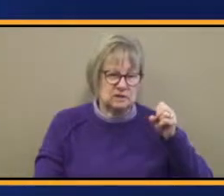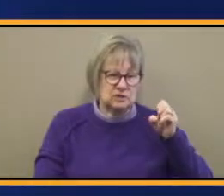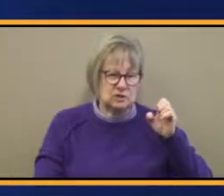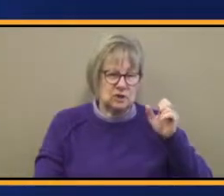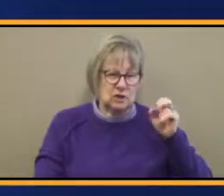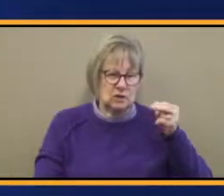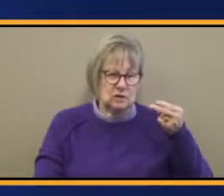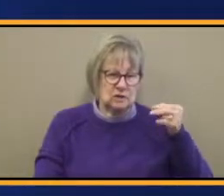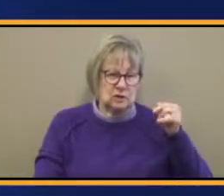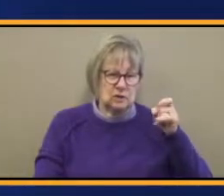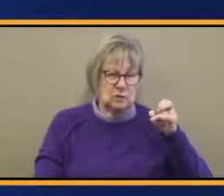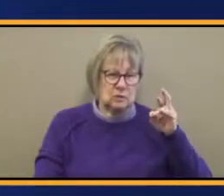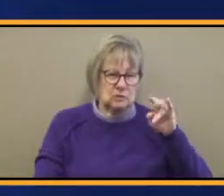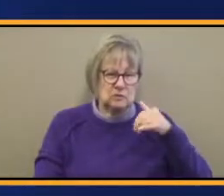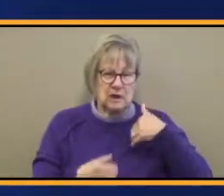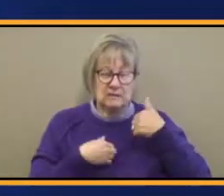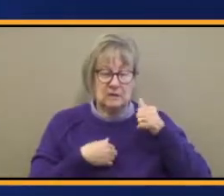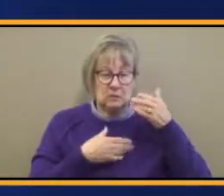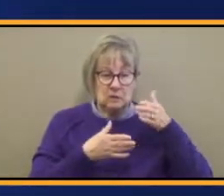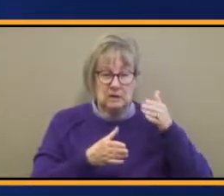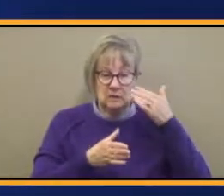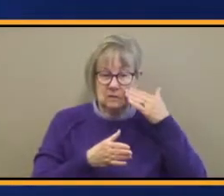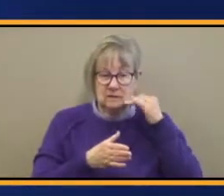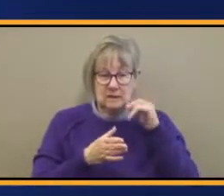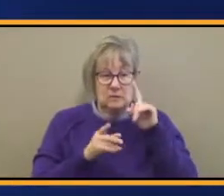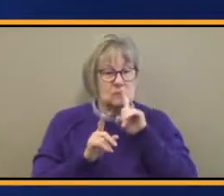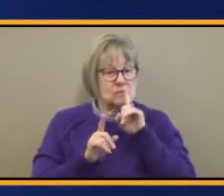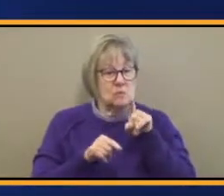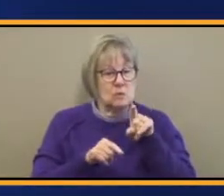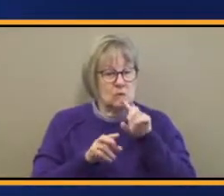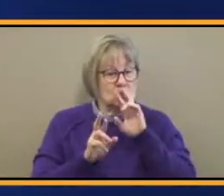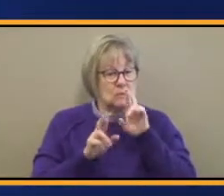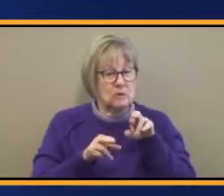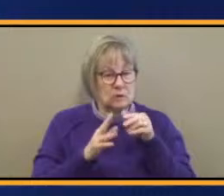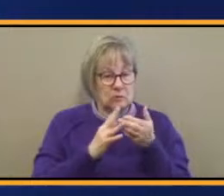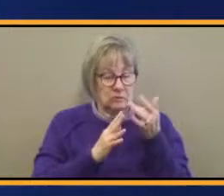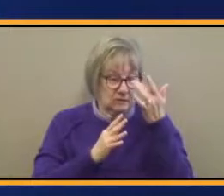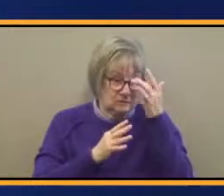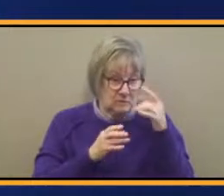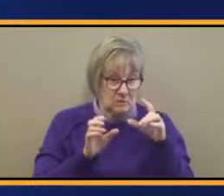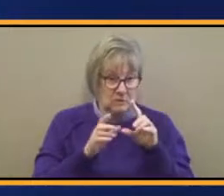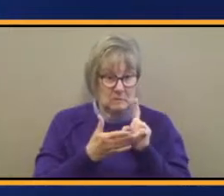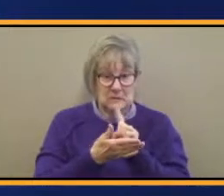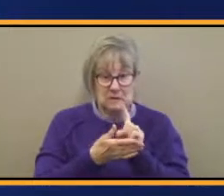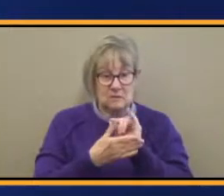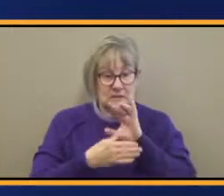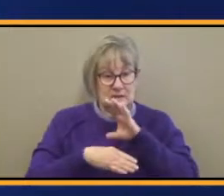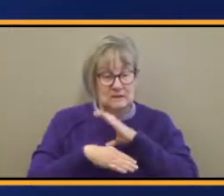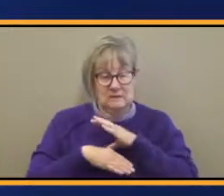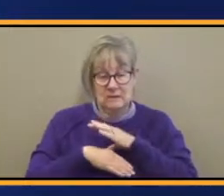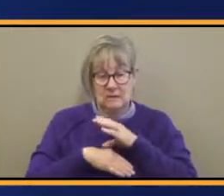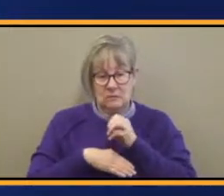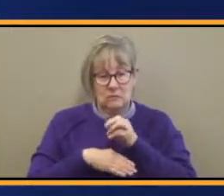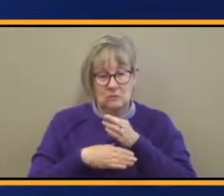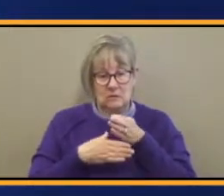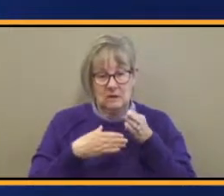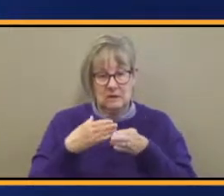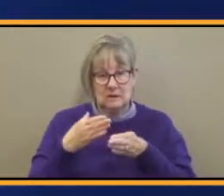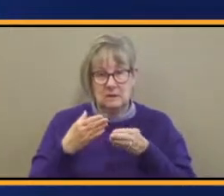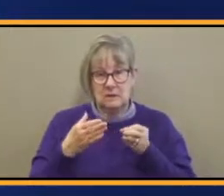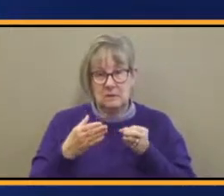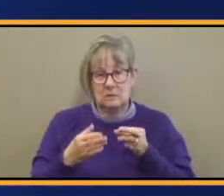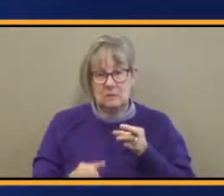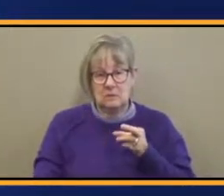have any way of knowing, is that reported through a smart meter? Was it satisfied or pending or?